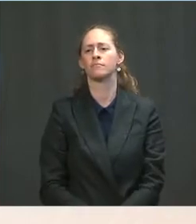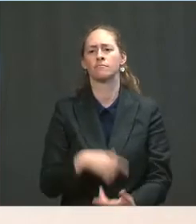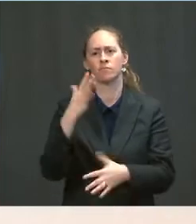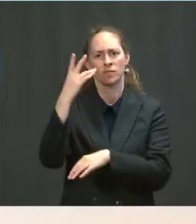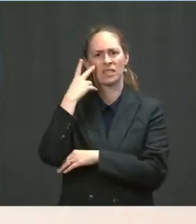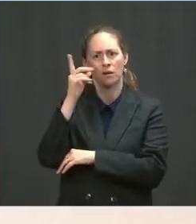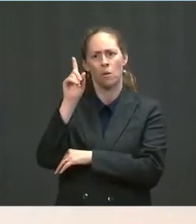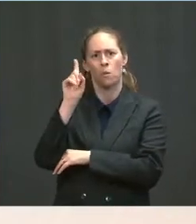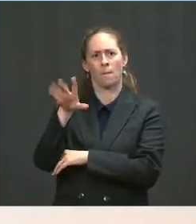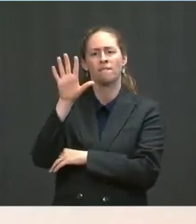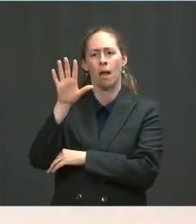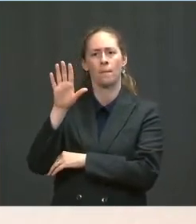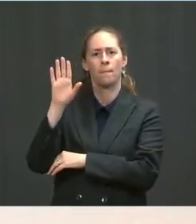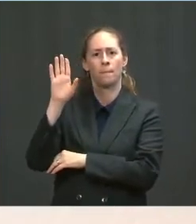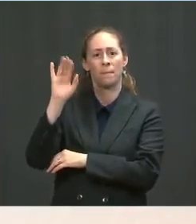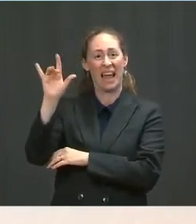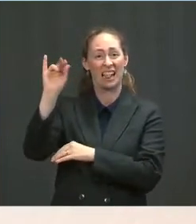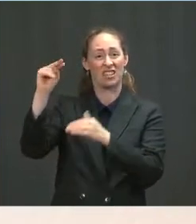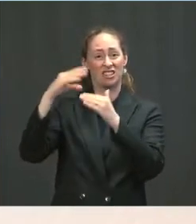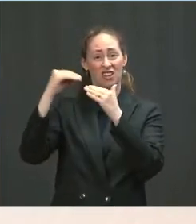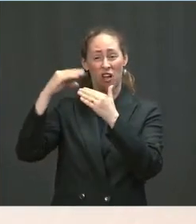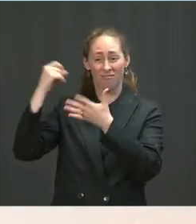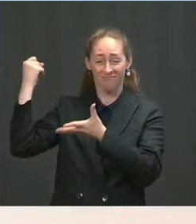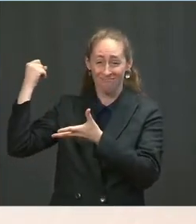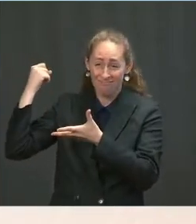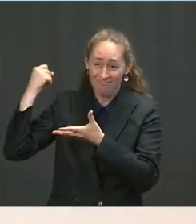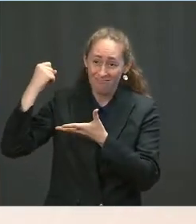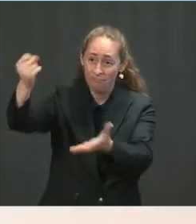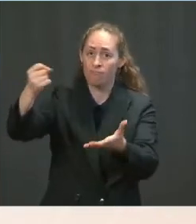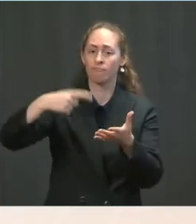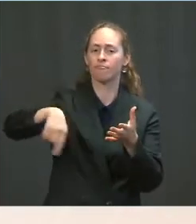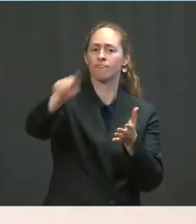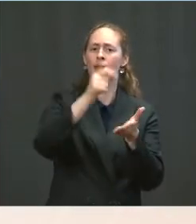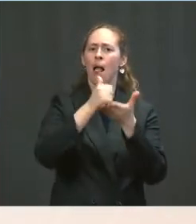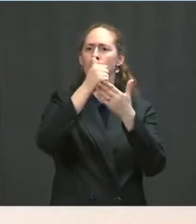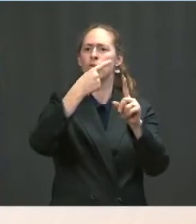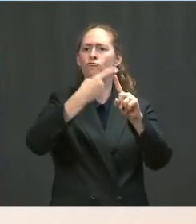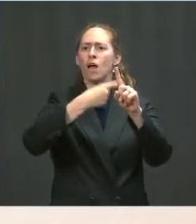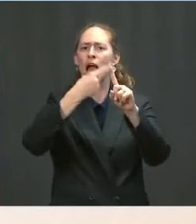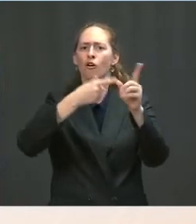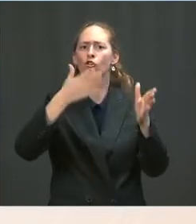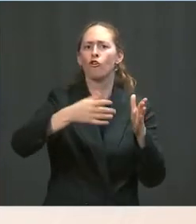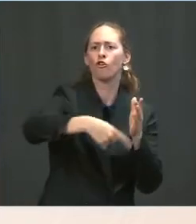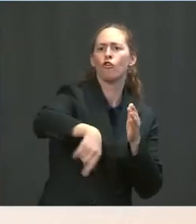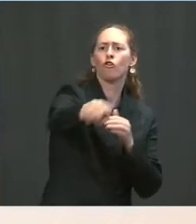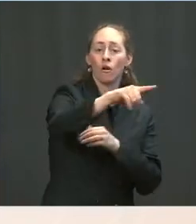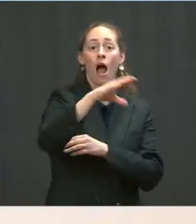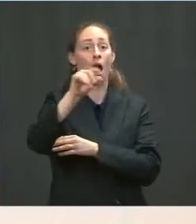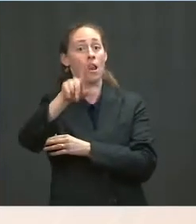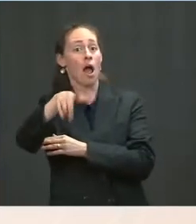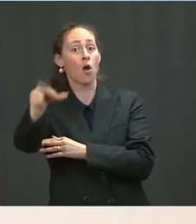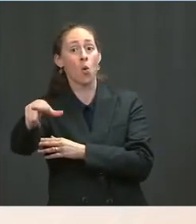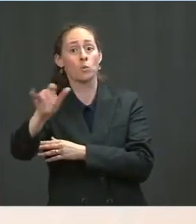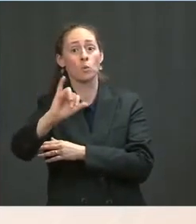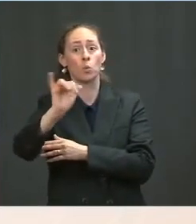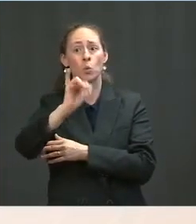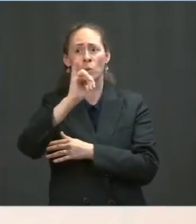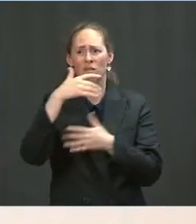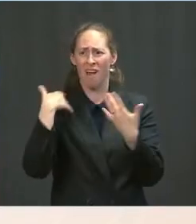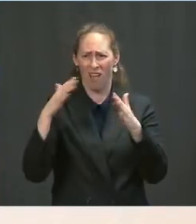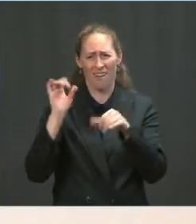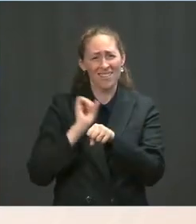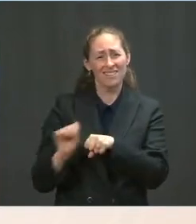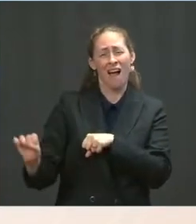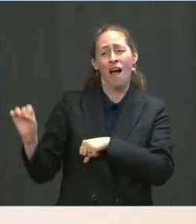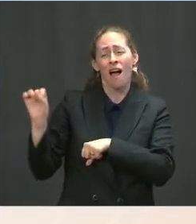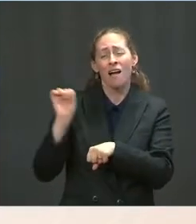in rental assistance, which was more than the last 5 months. So we have been working very hard in a whole of government